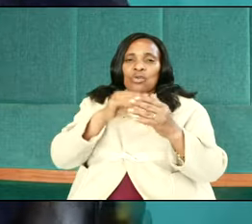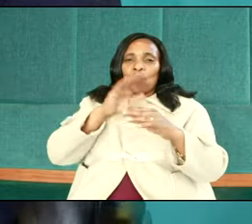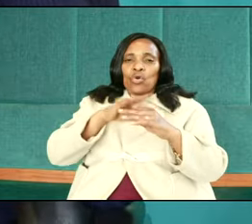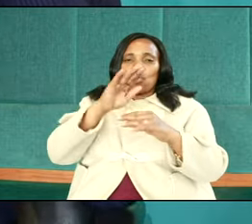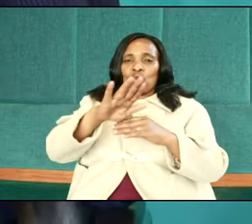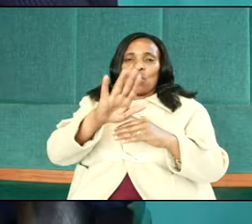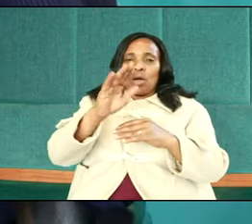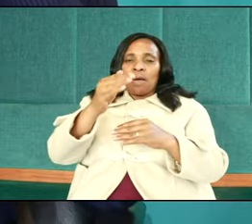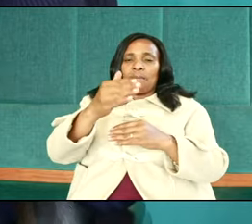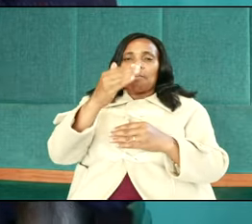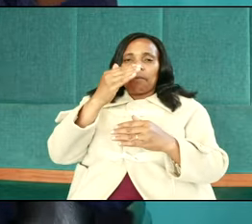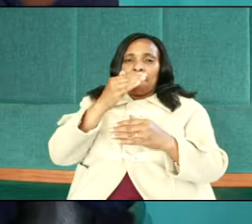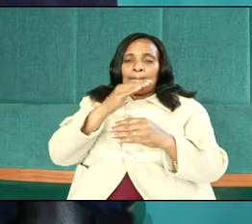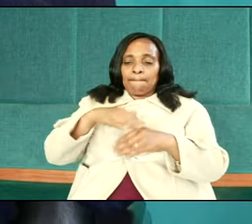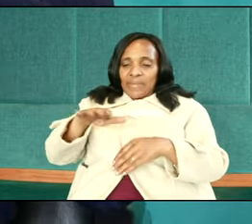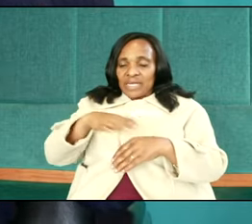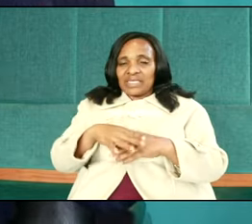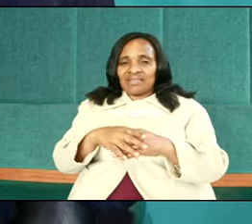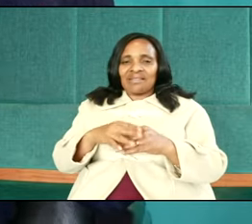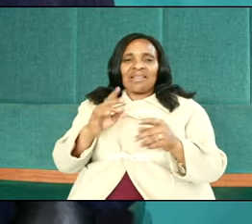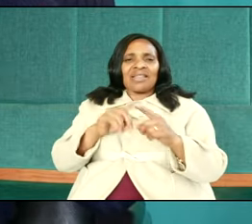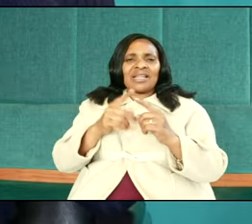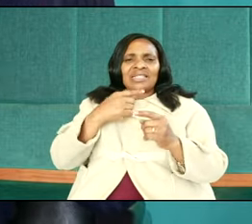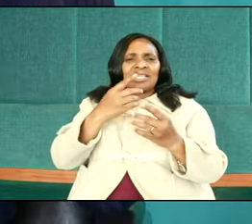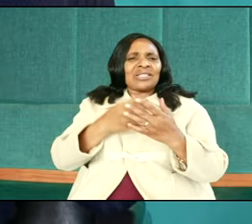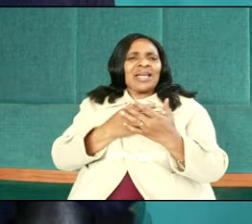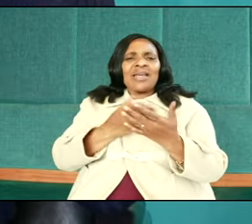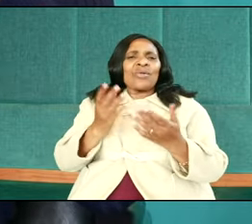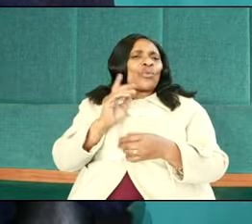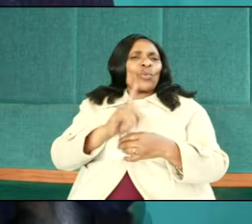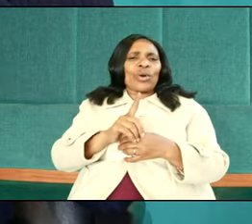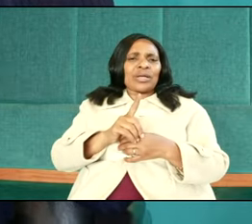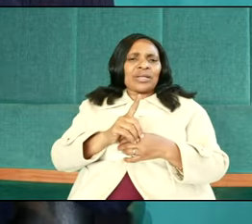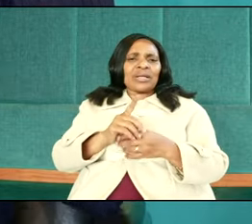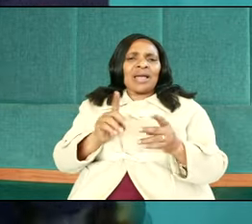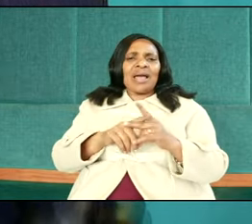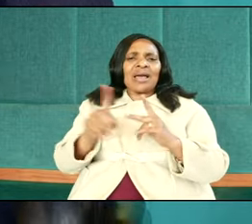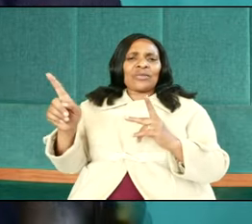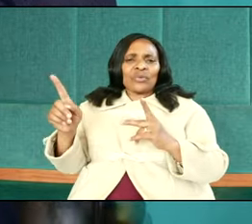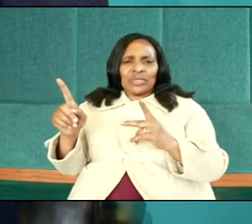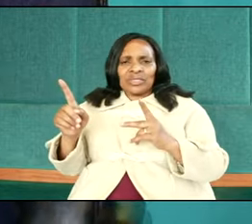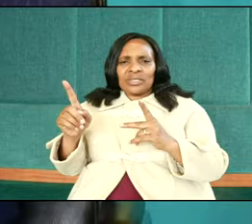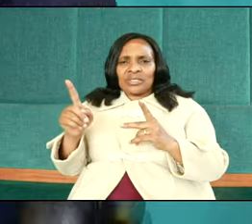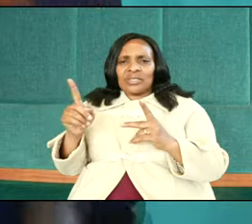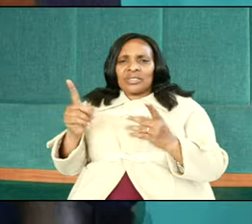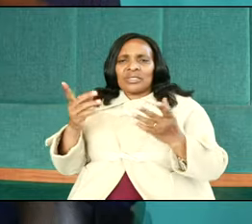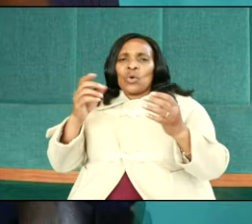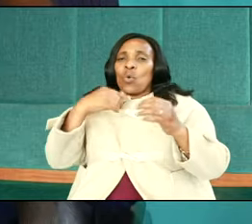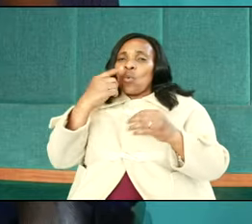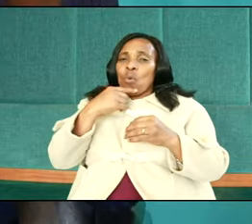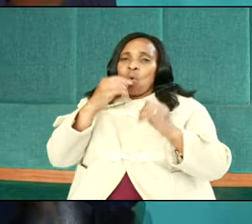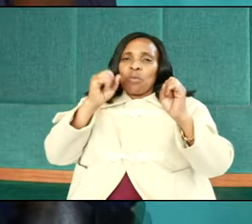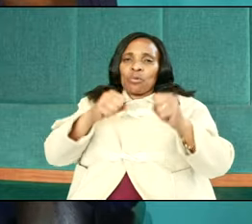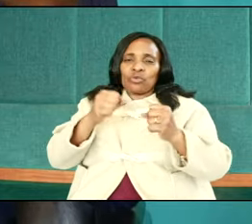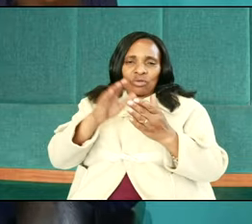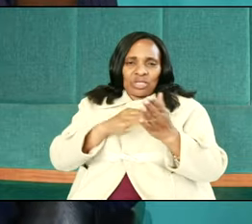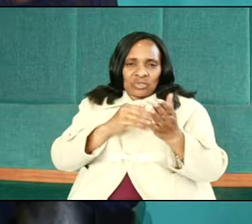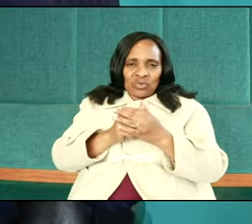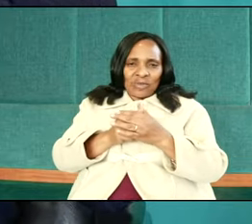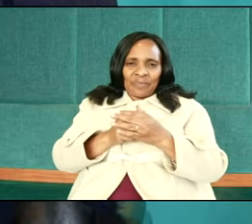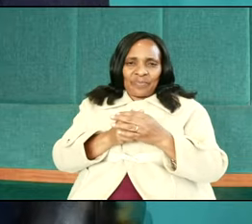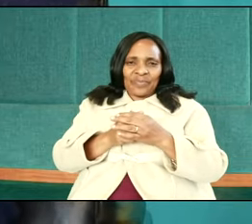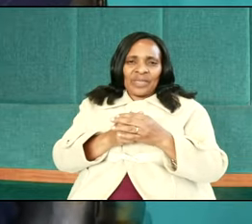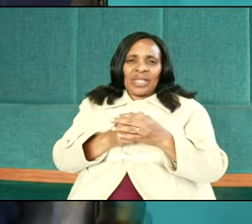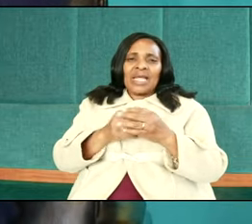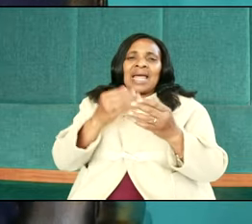after you. I want him to stand in your place. And he says, whoever escapes Hazael, Jehu shall destroy. Whoever